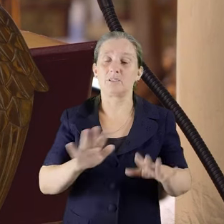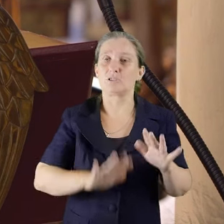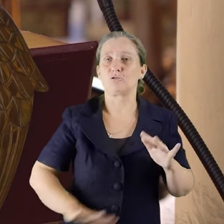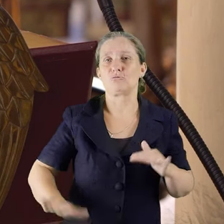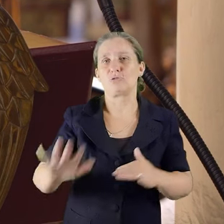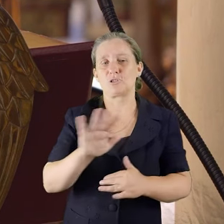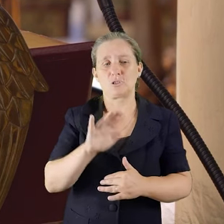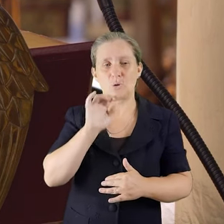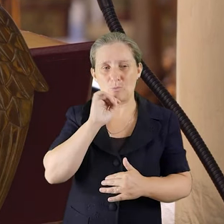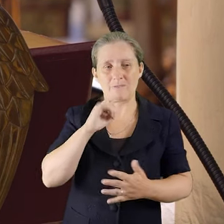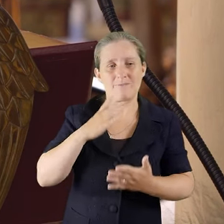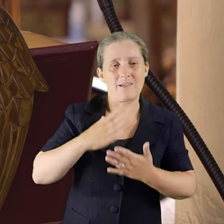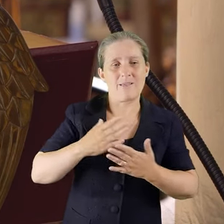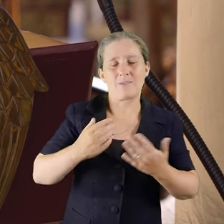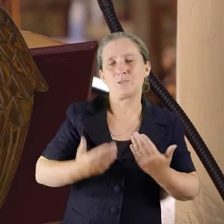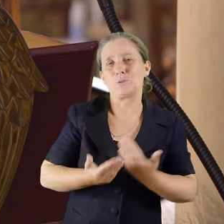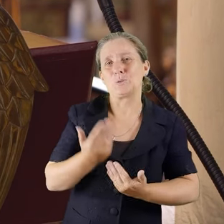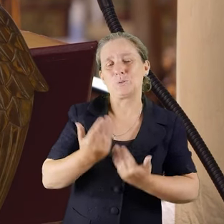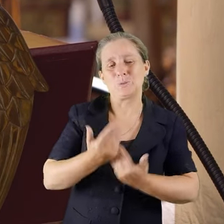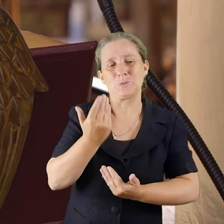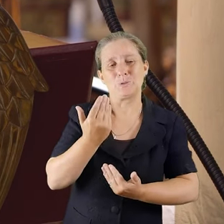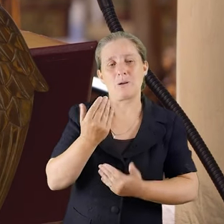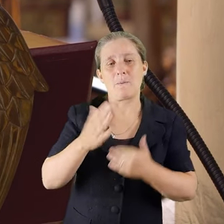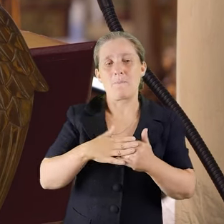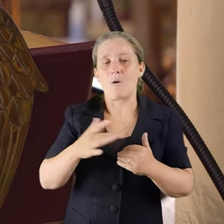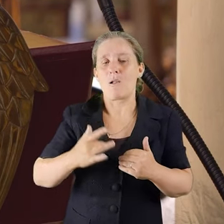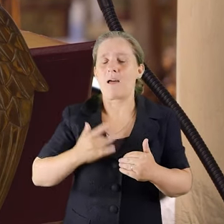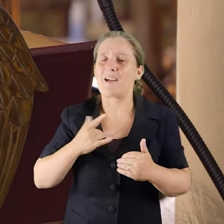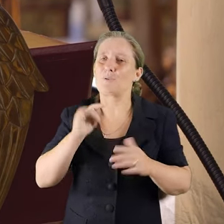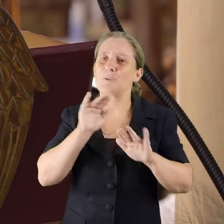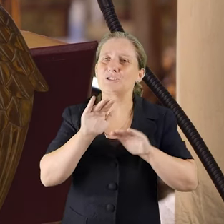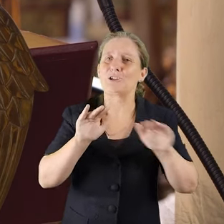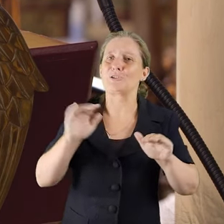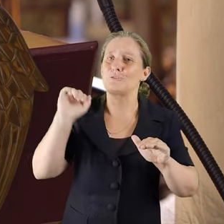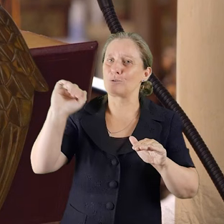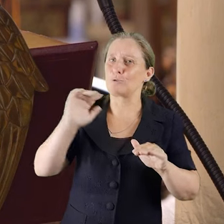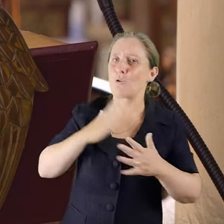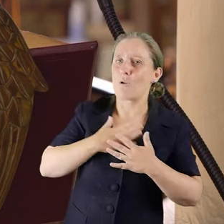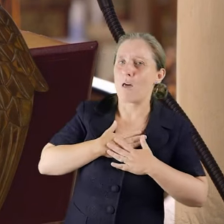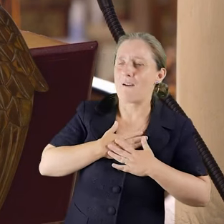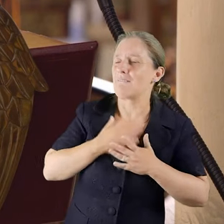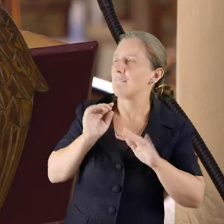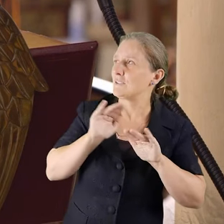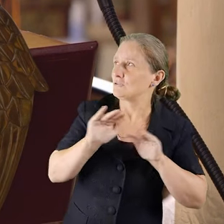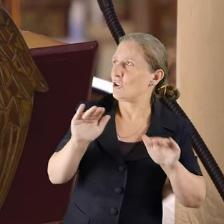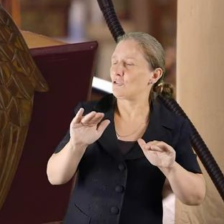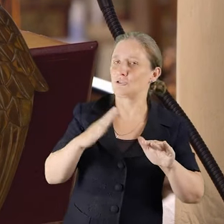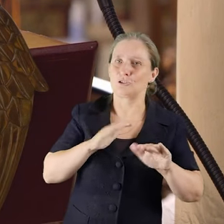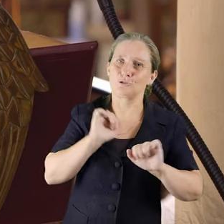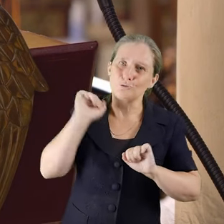this country may be renewed and that more lives may be transformed by your love and hope.